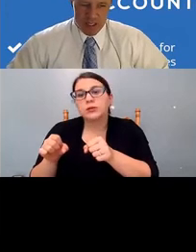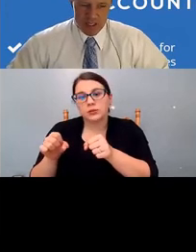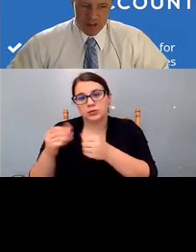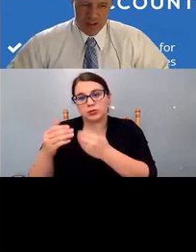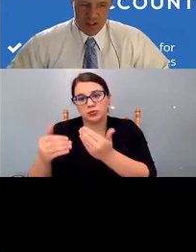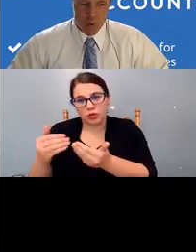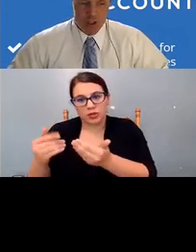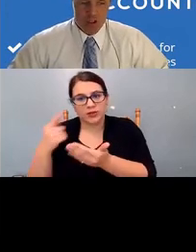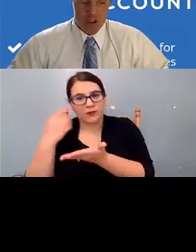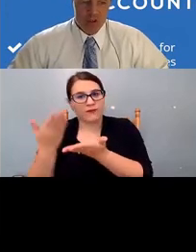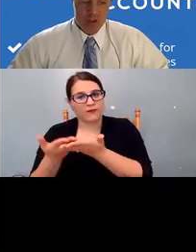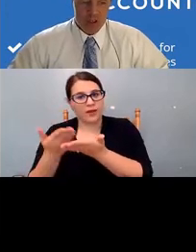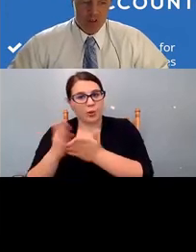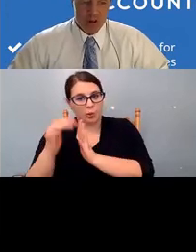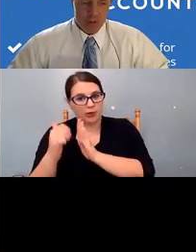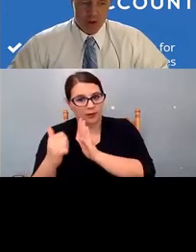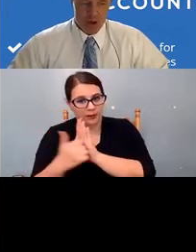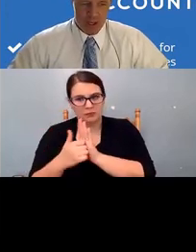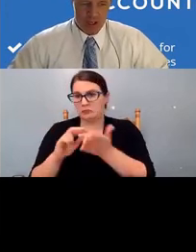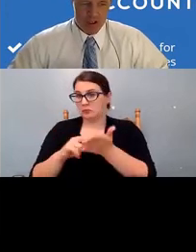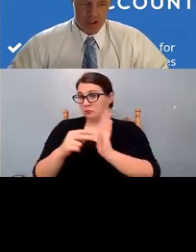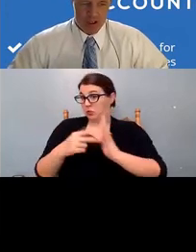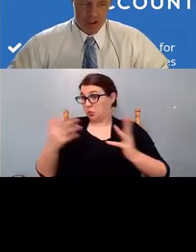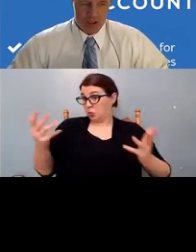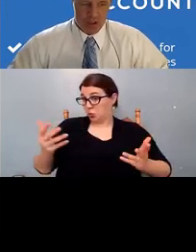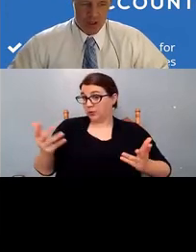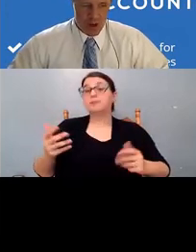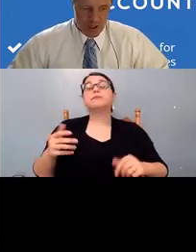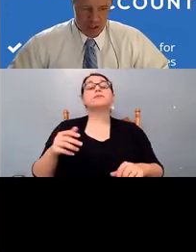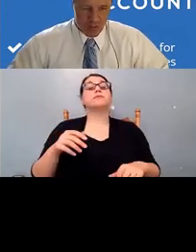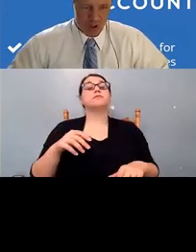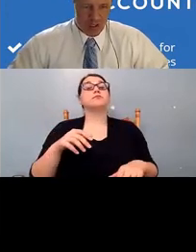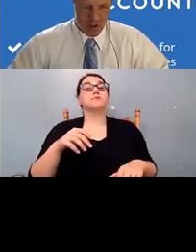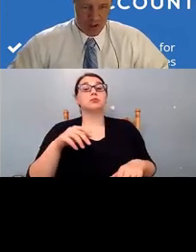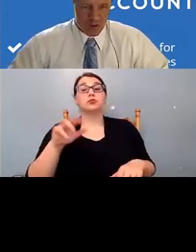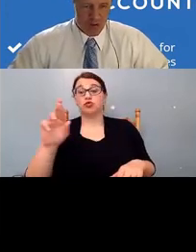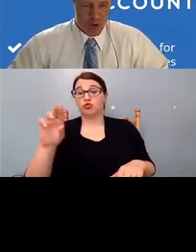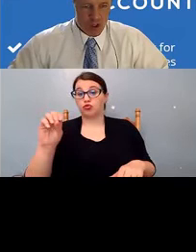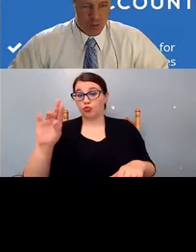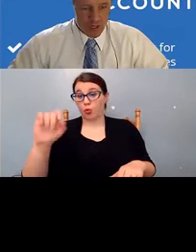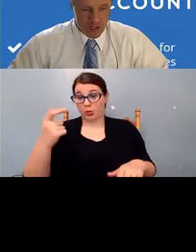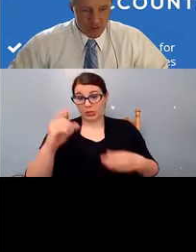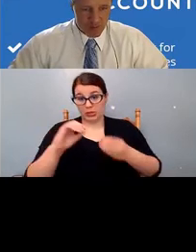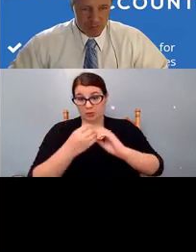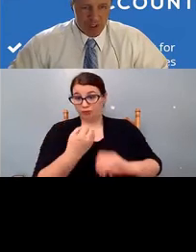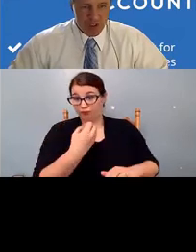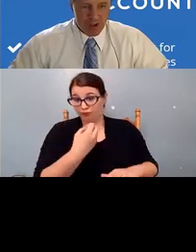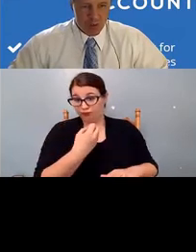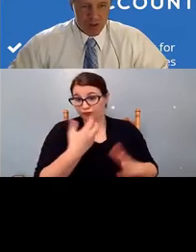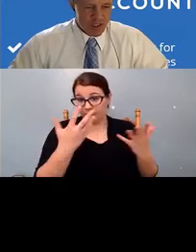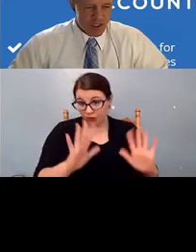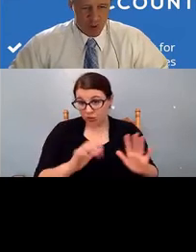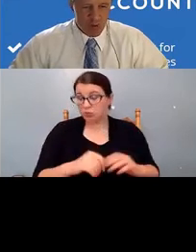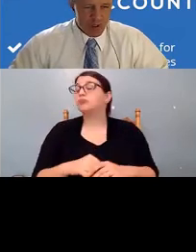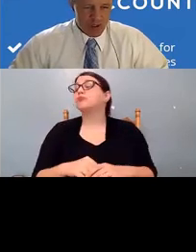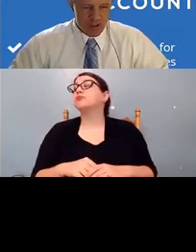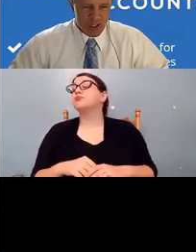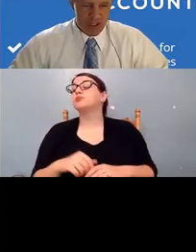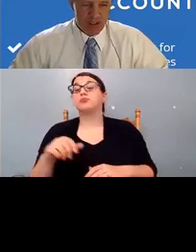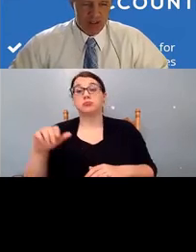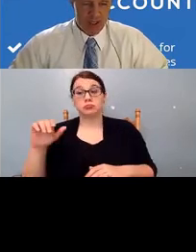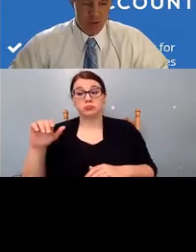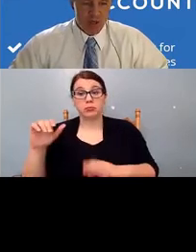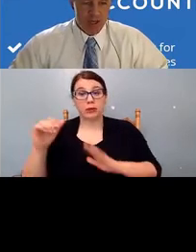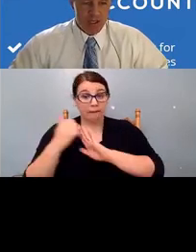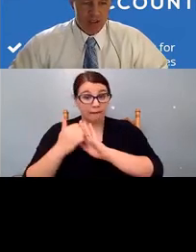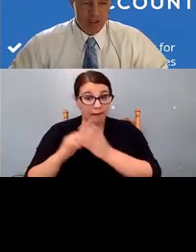that means is that once you've given our program manager the routing number and account number for your bank, within a couple business